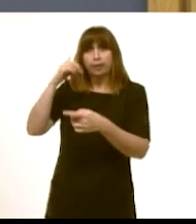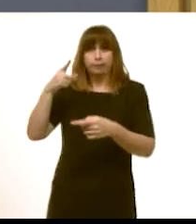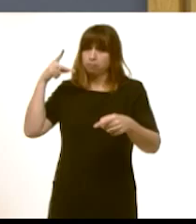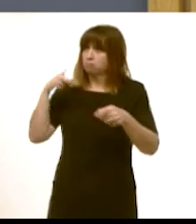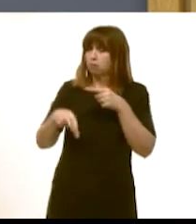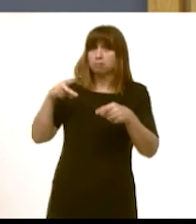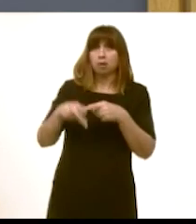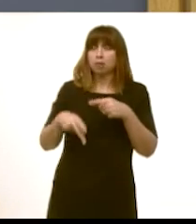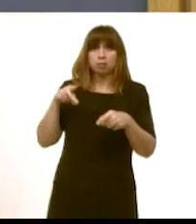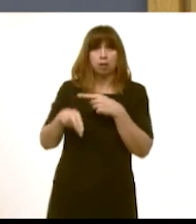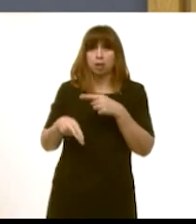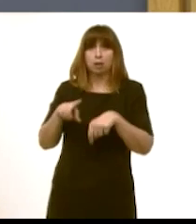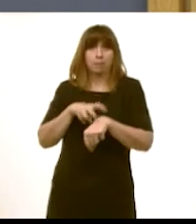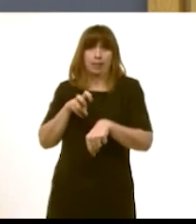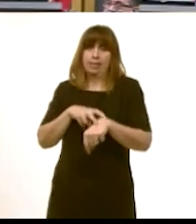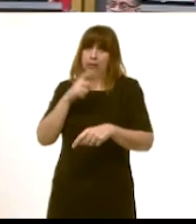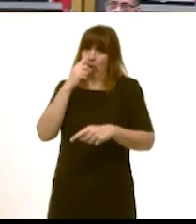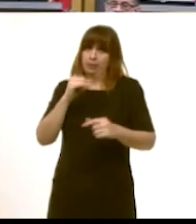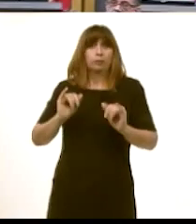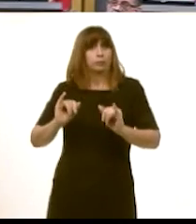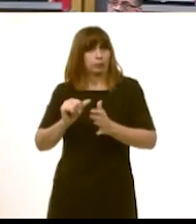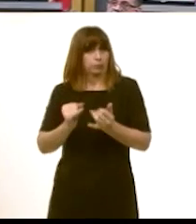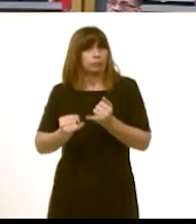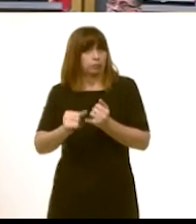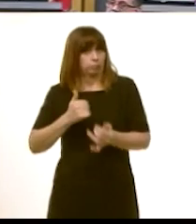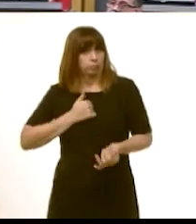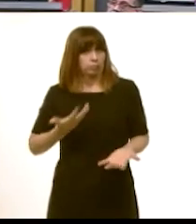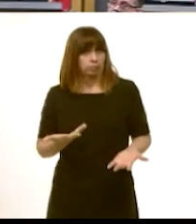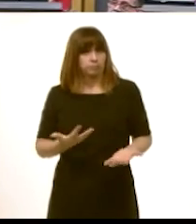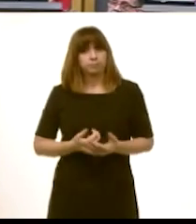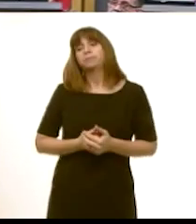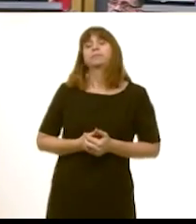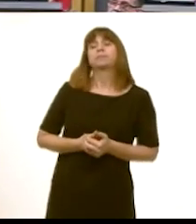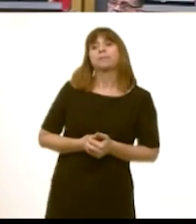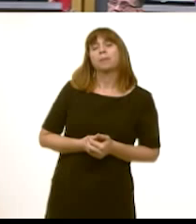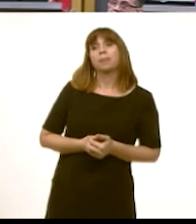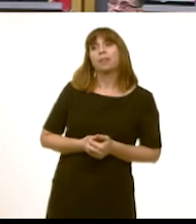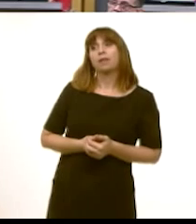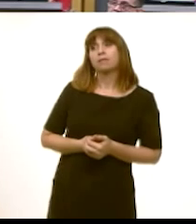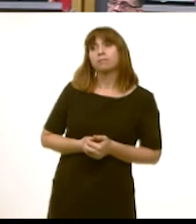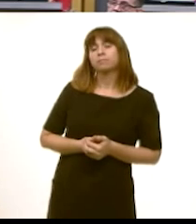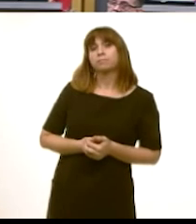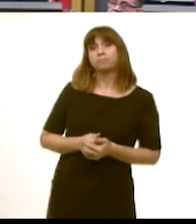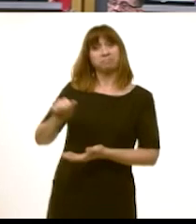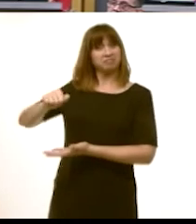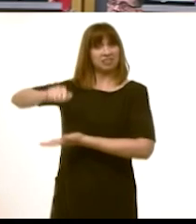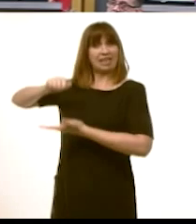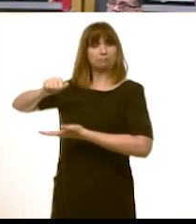more austerity-led police cuts? Well, it seems, from what the Chancellor is saying, that he wants to beef